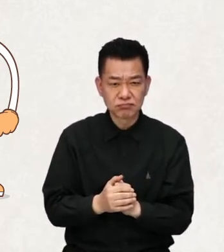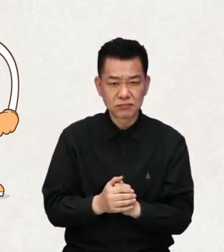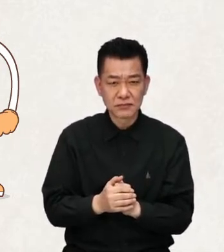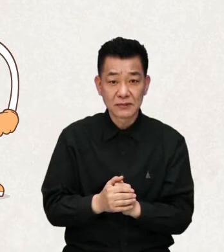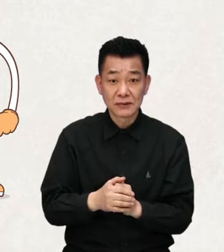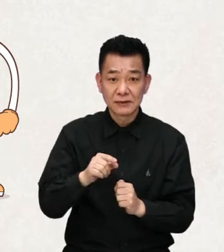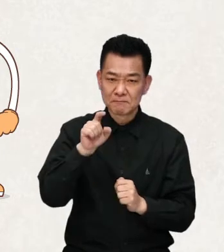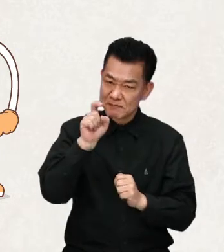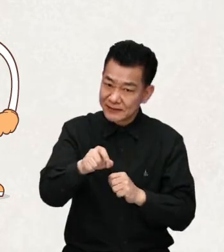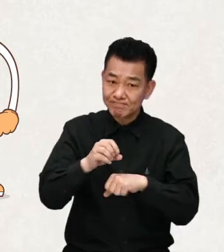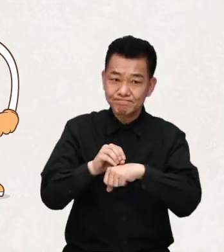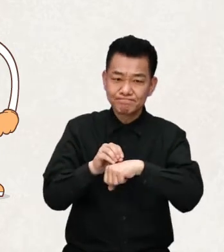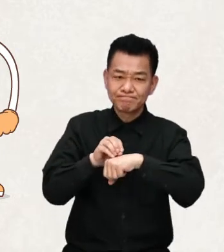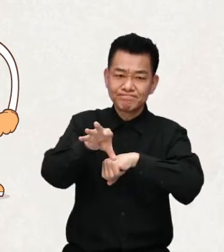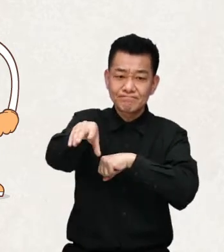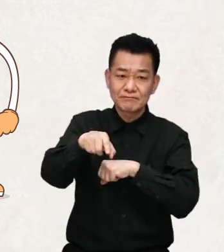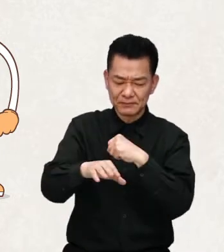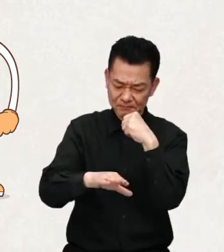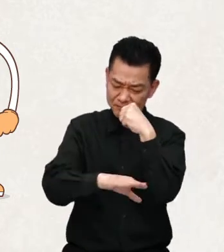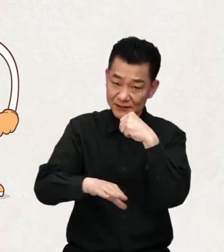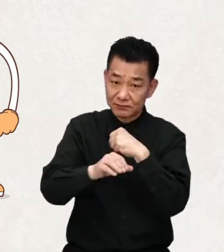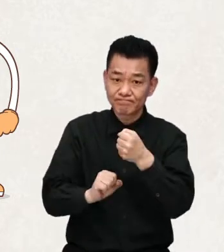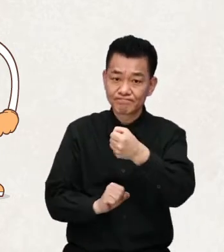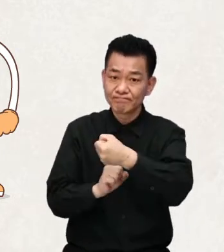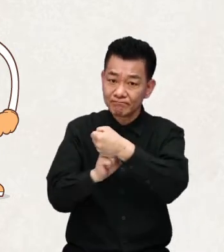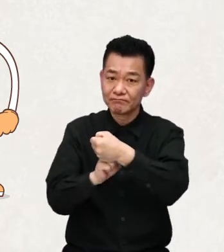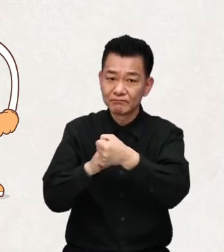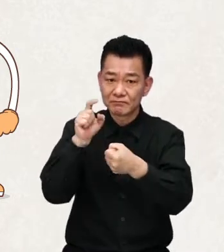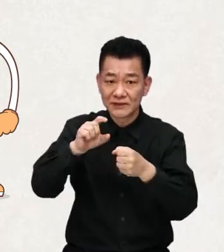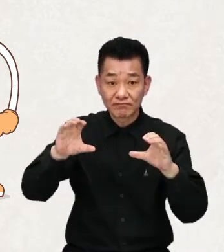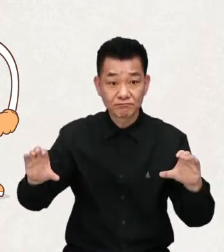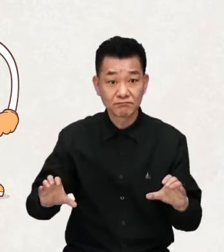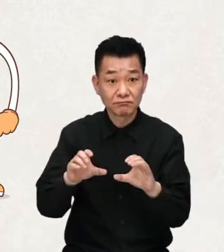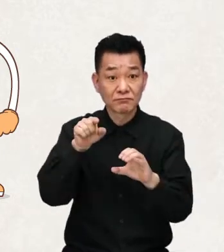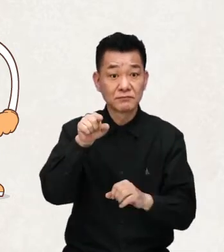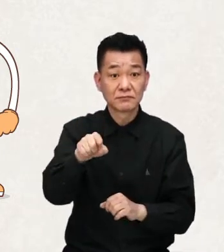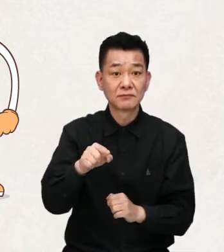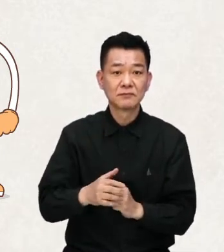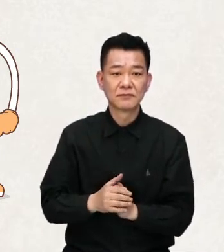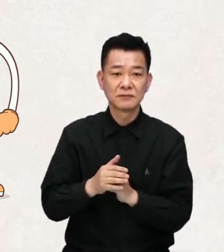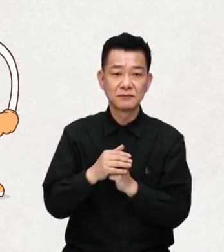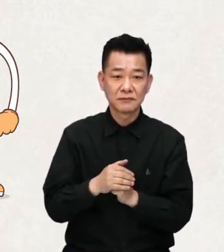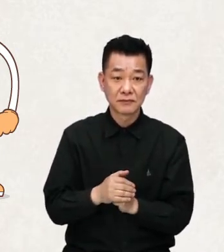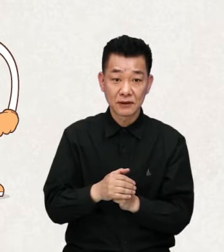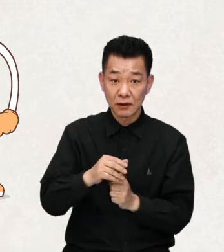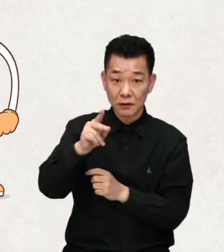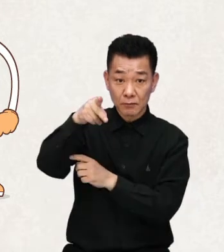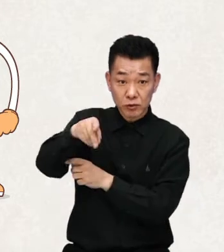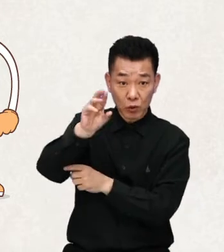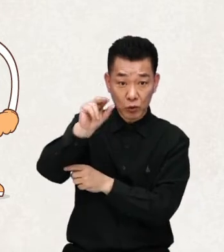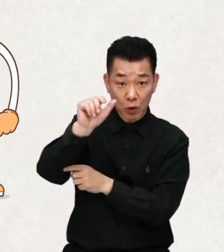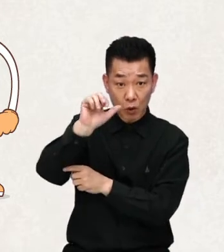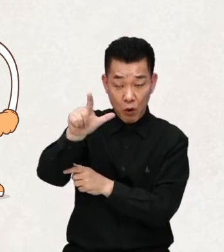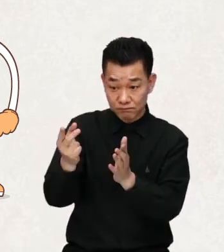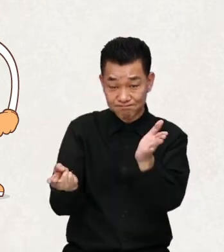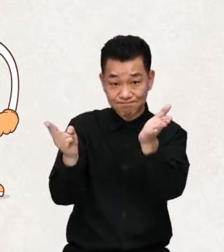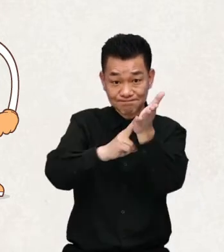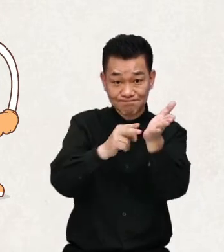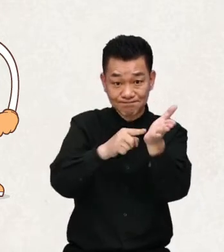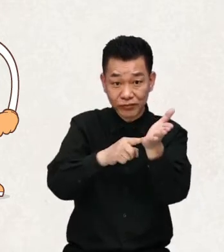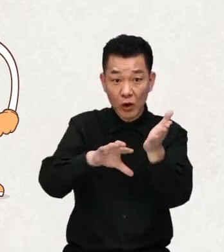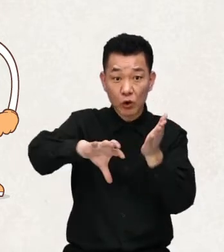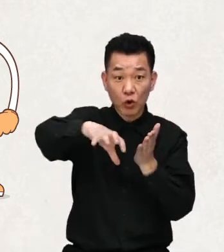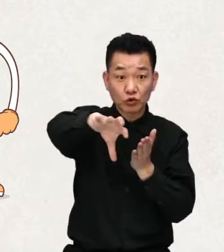the basis of advising the states parties to follow the convention properly. States parties that signed on the